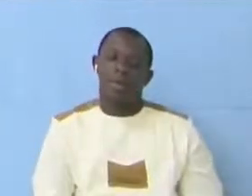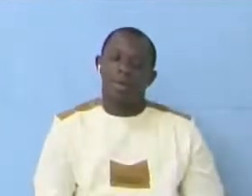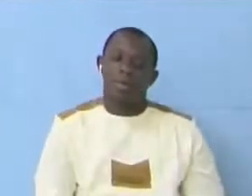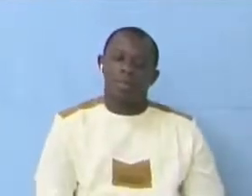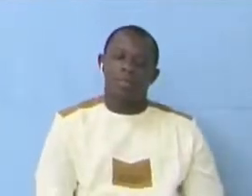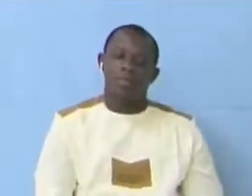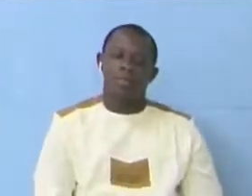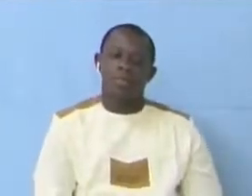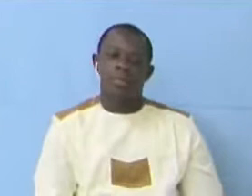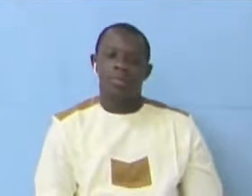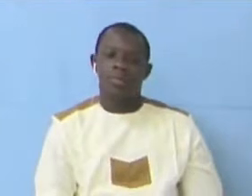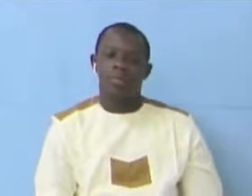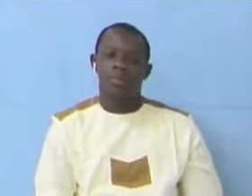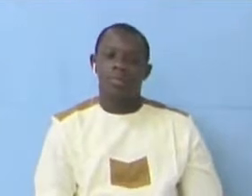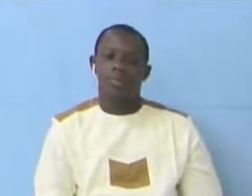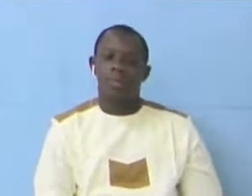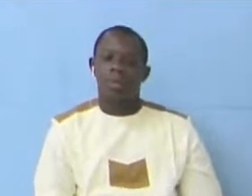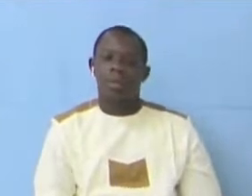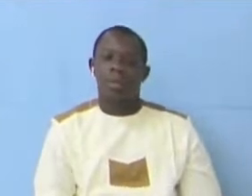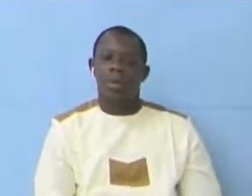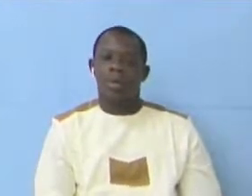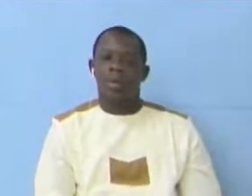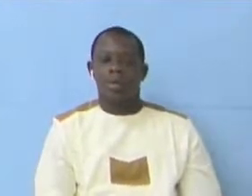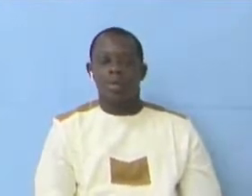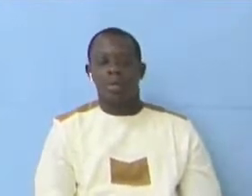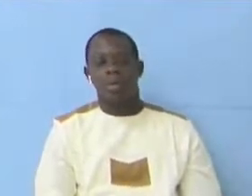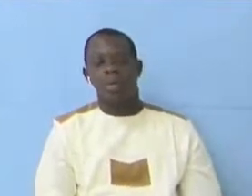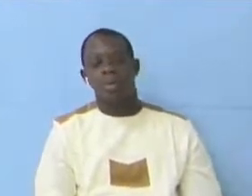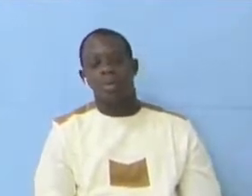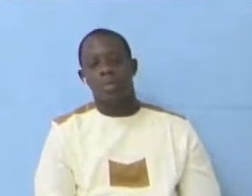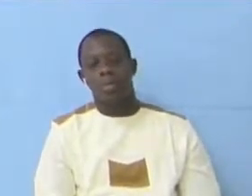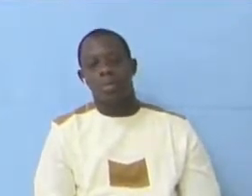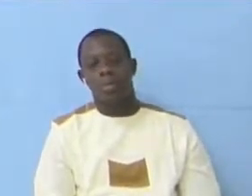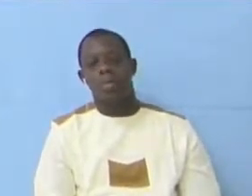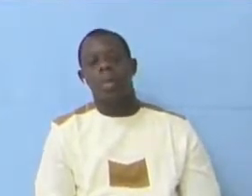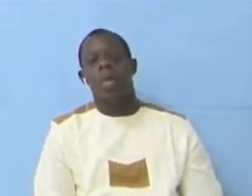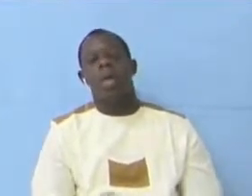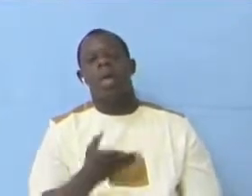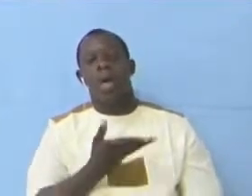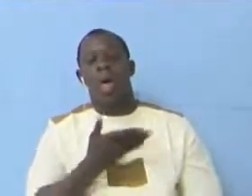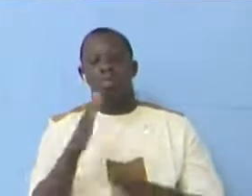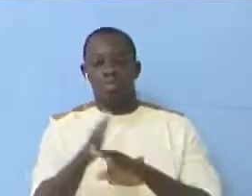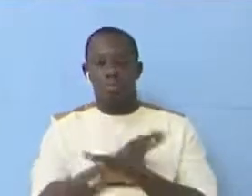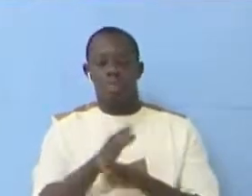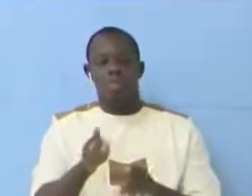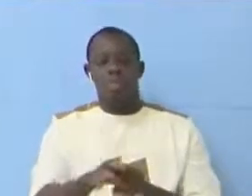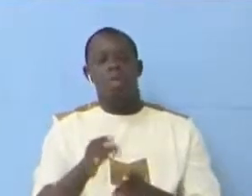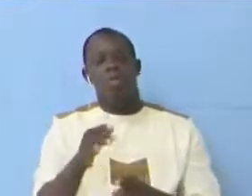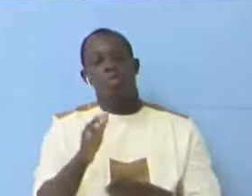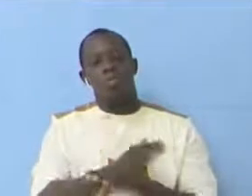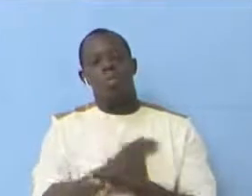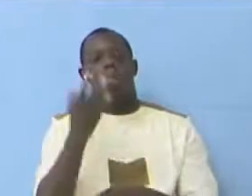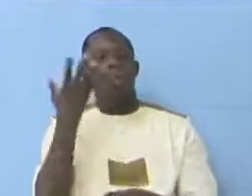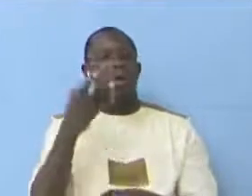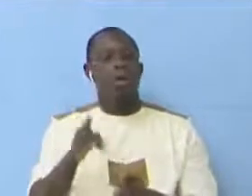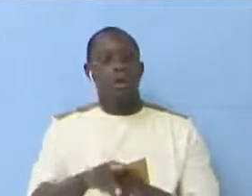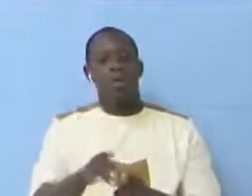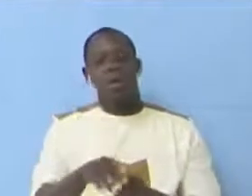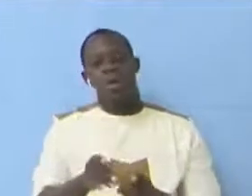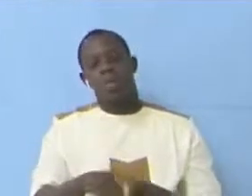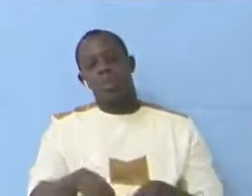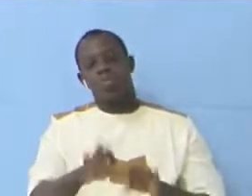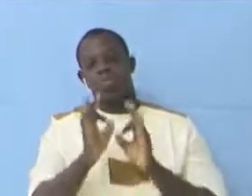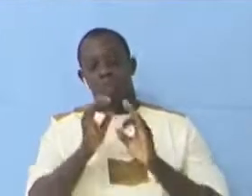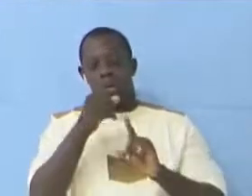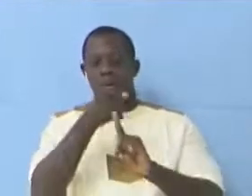and when we are not away, when we were away. am na jamono boo xam ne sax dañ jël risque téléphone leen